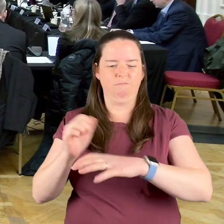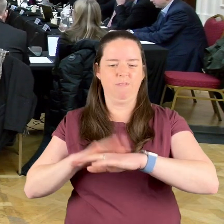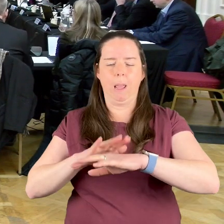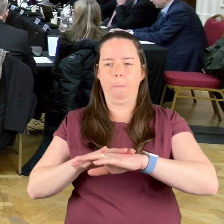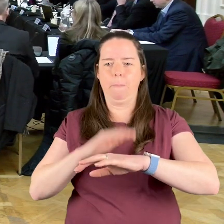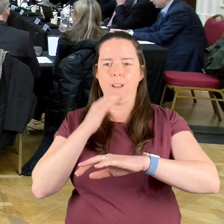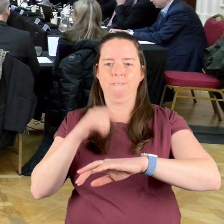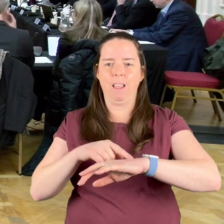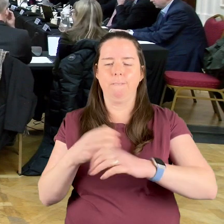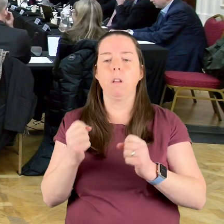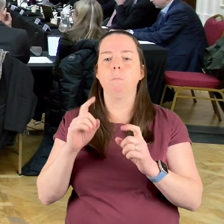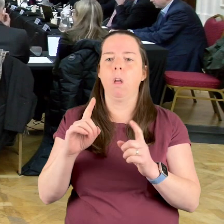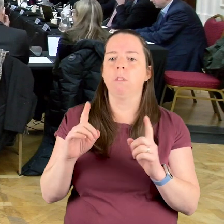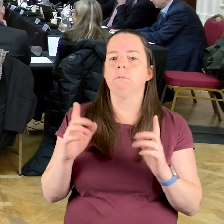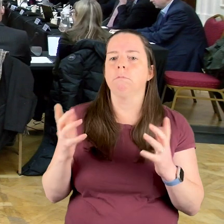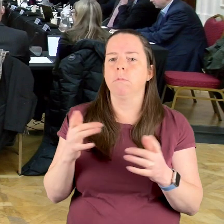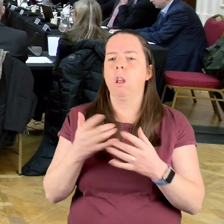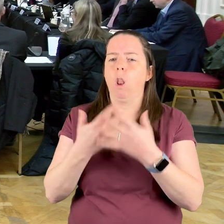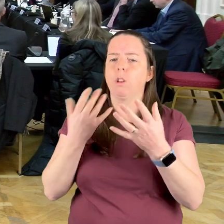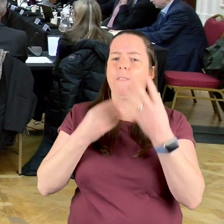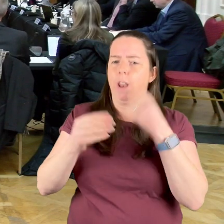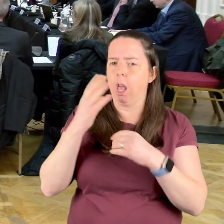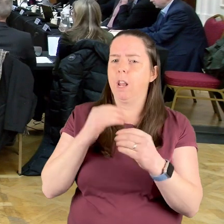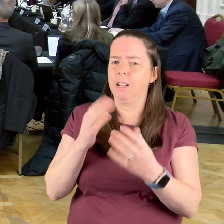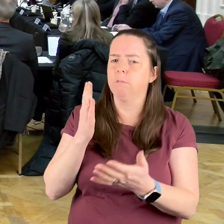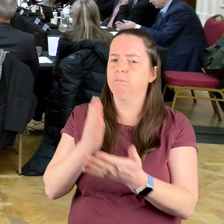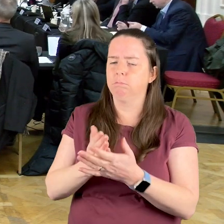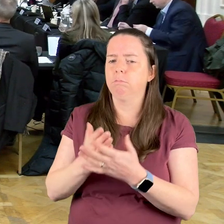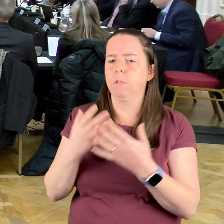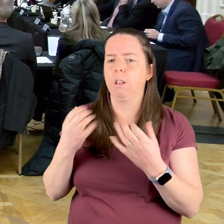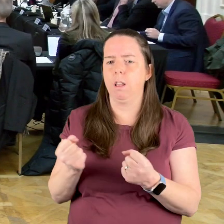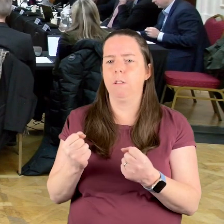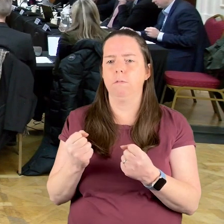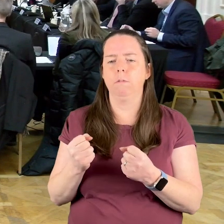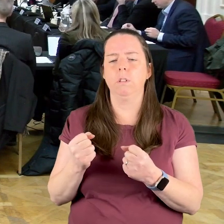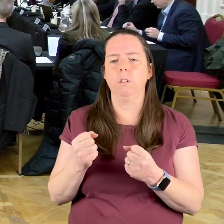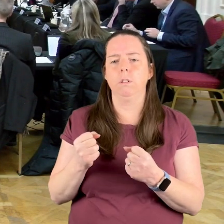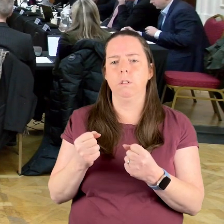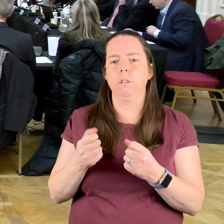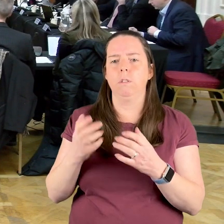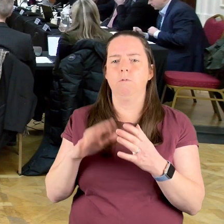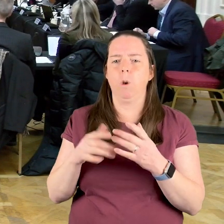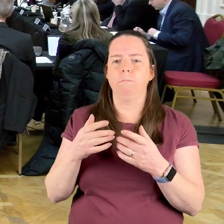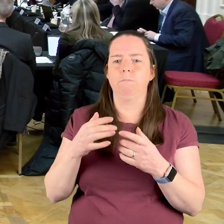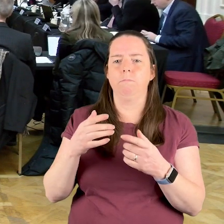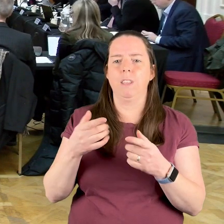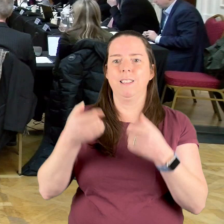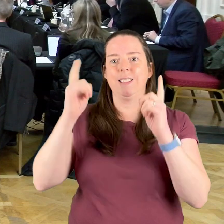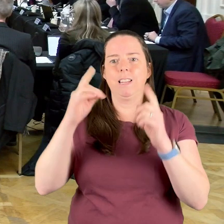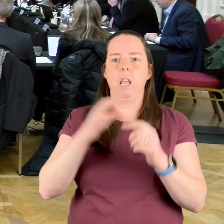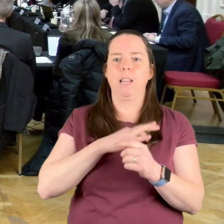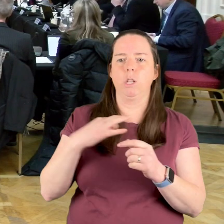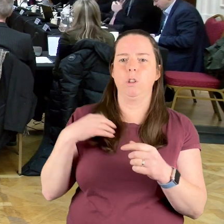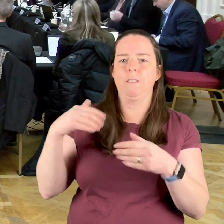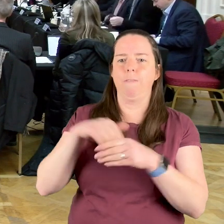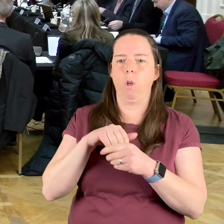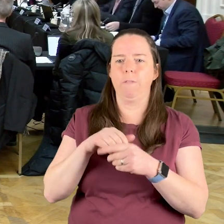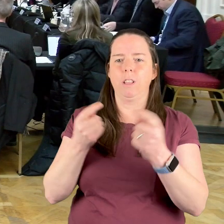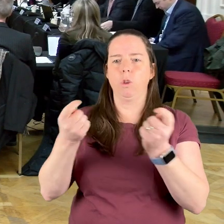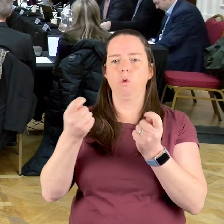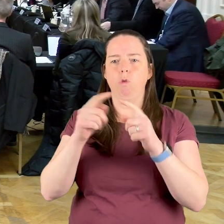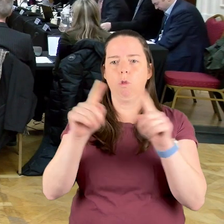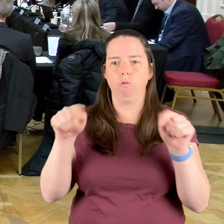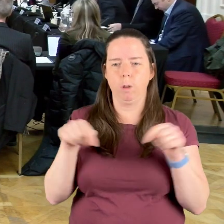but there is a lot of learning, isn't there, from having senior clinicians involved in the control room